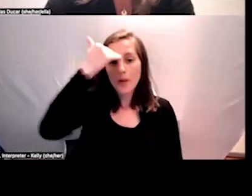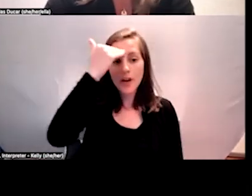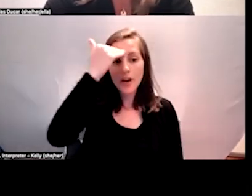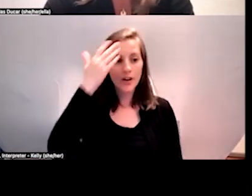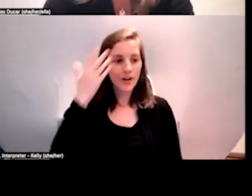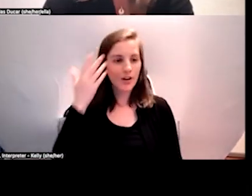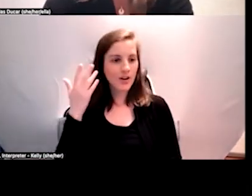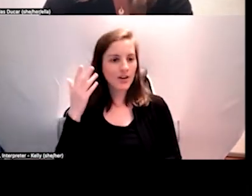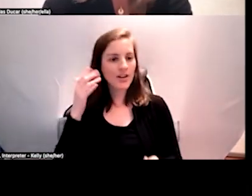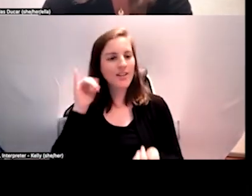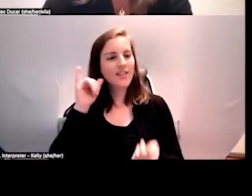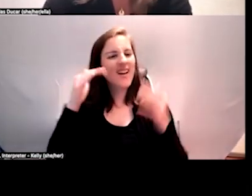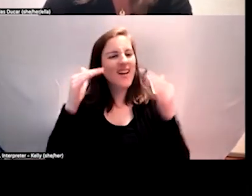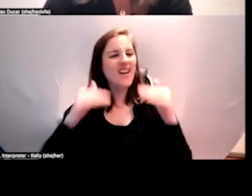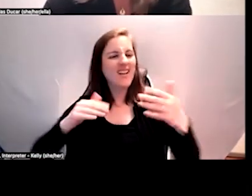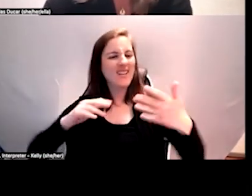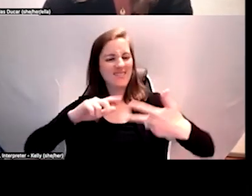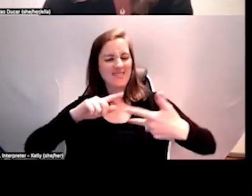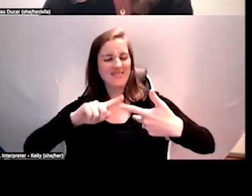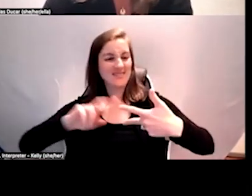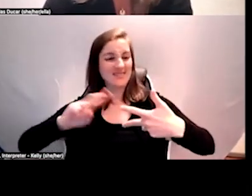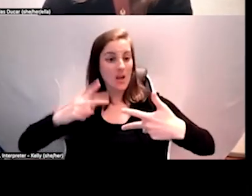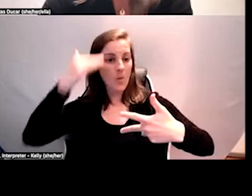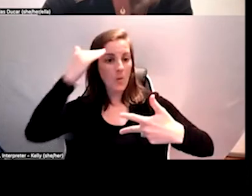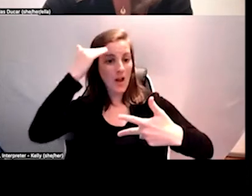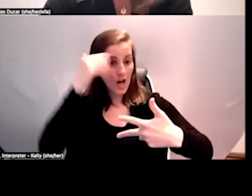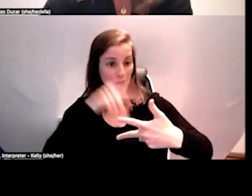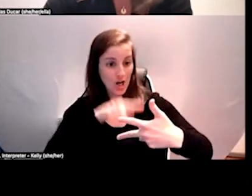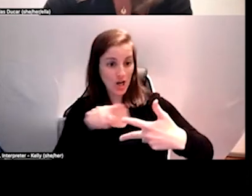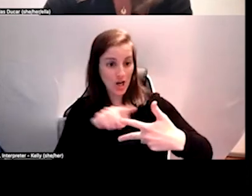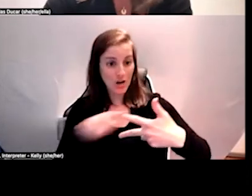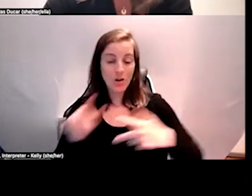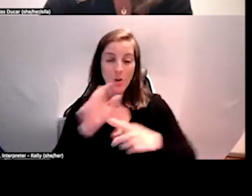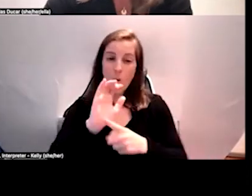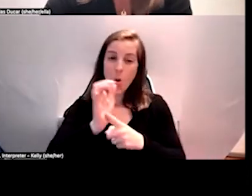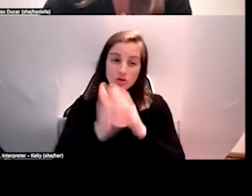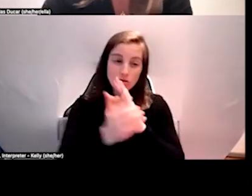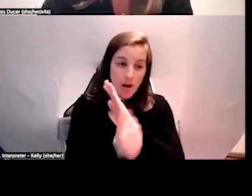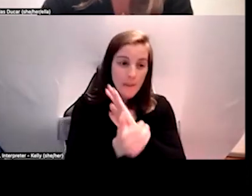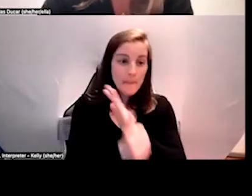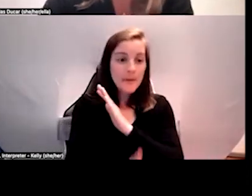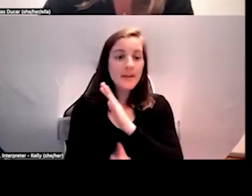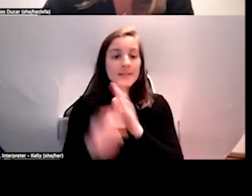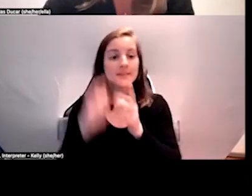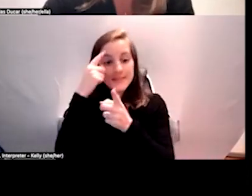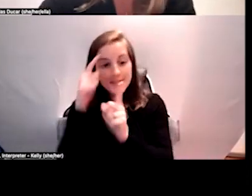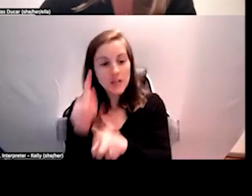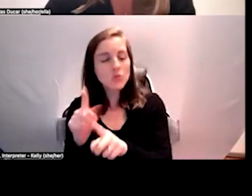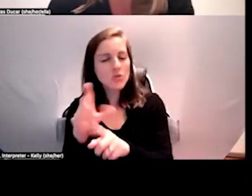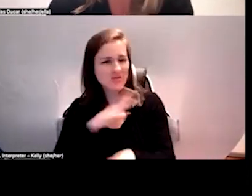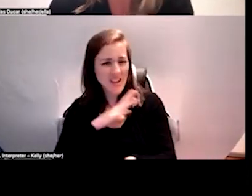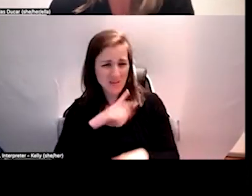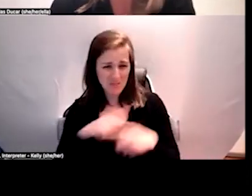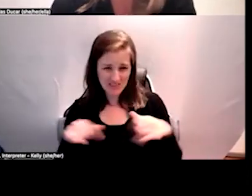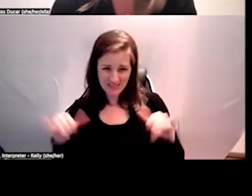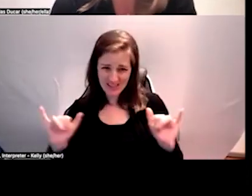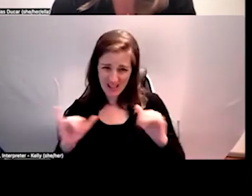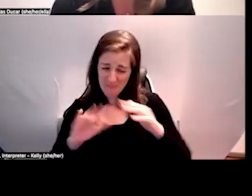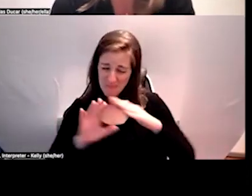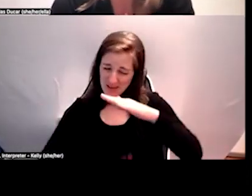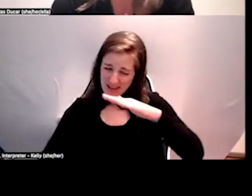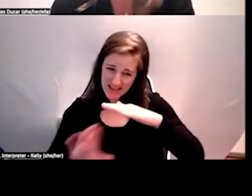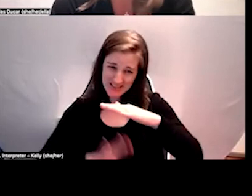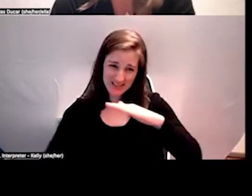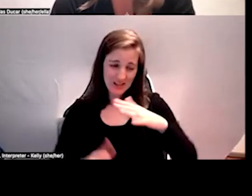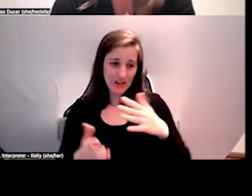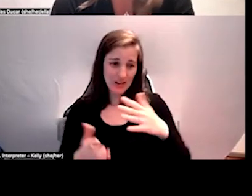or educational. That's great too. But we really, those are still kind of the floors. The ceiling is affirming